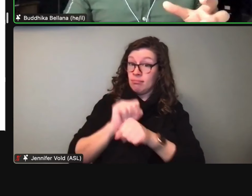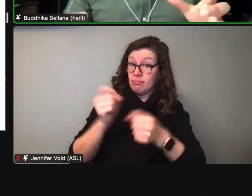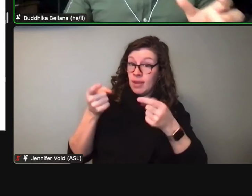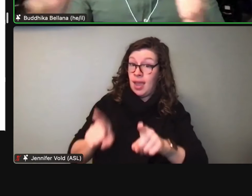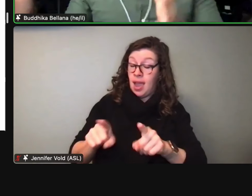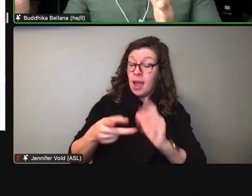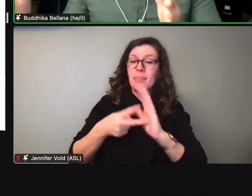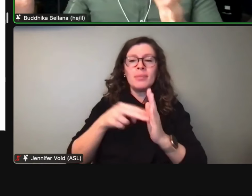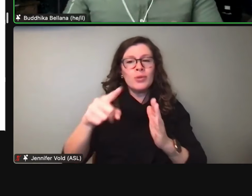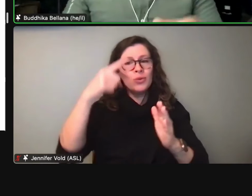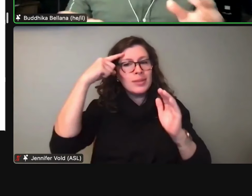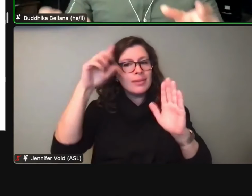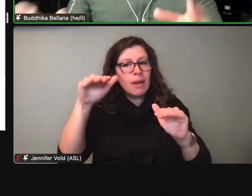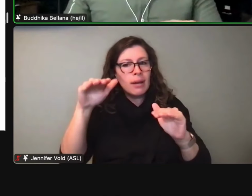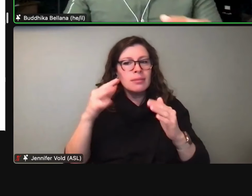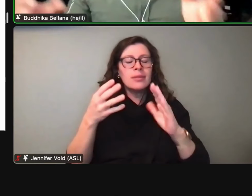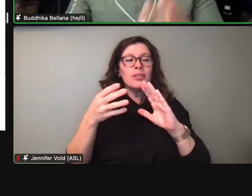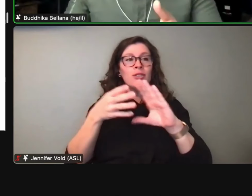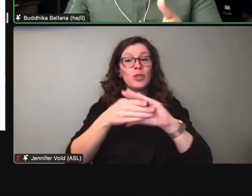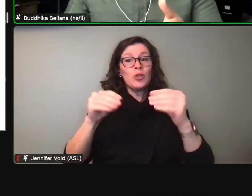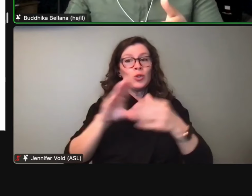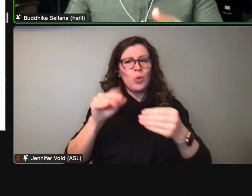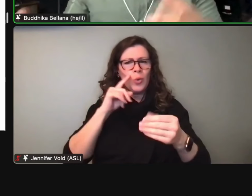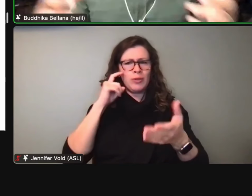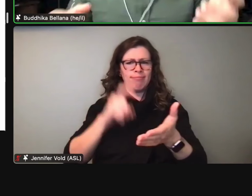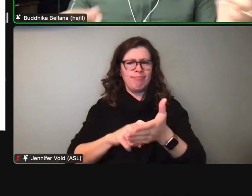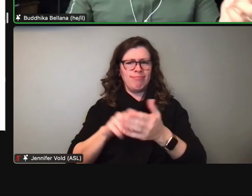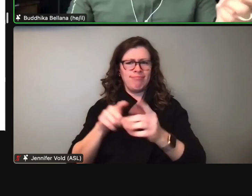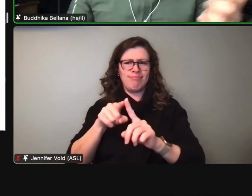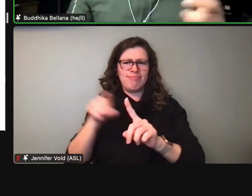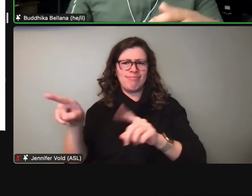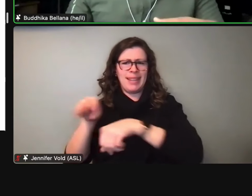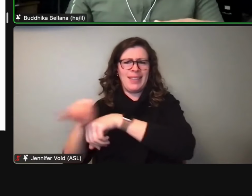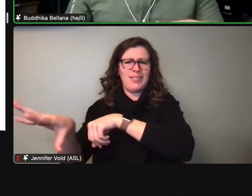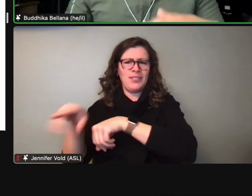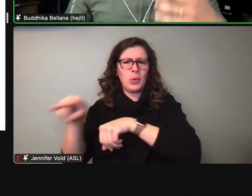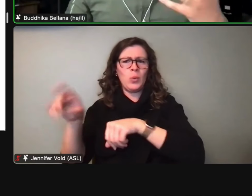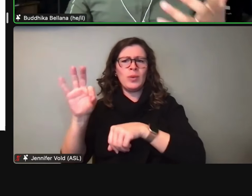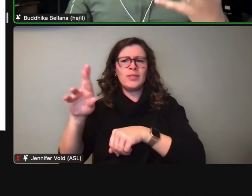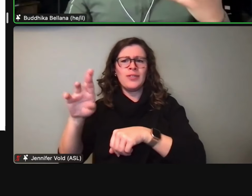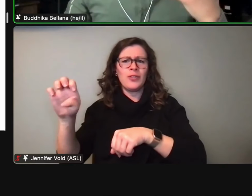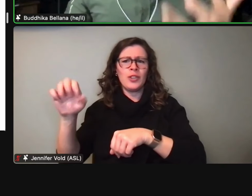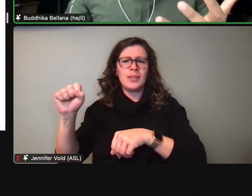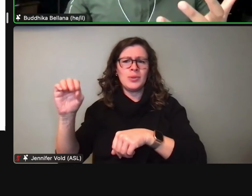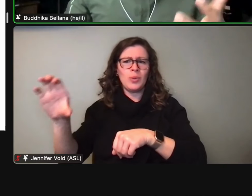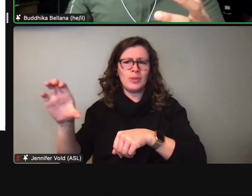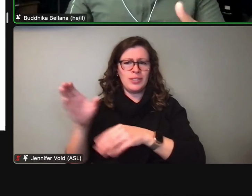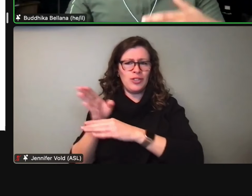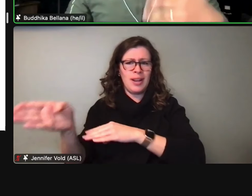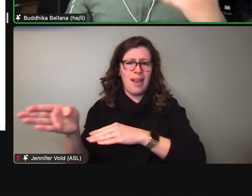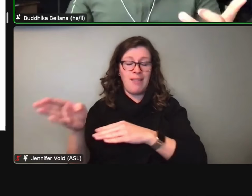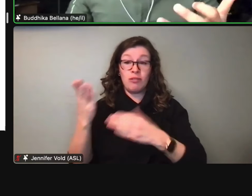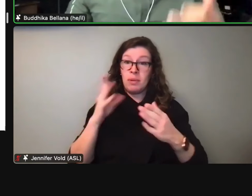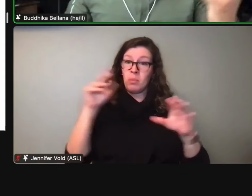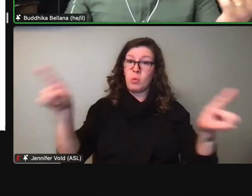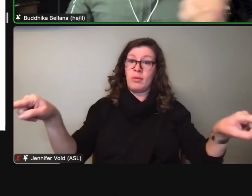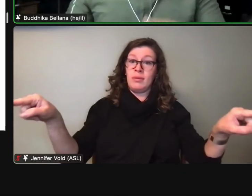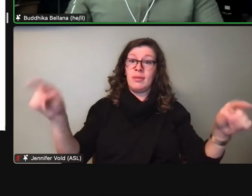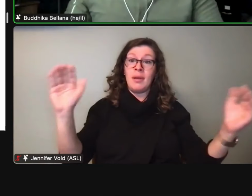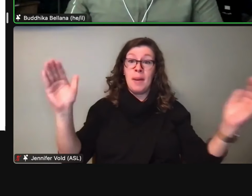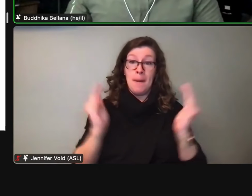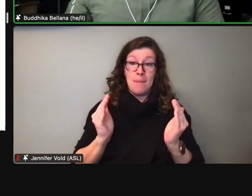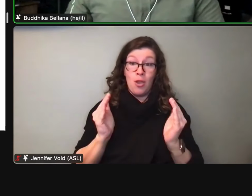to color free association after reading as compared to before. So there might be some kind of change in free association post-story